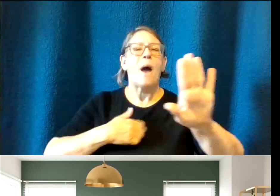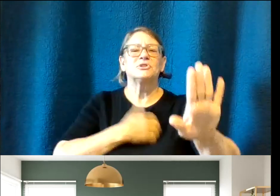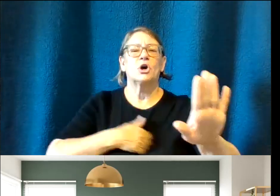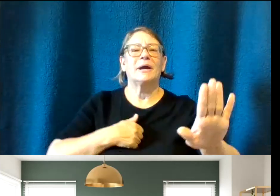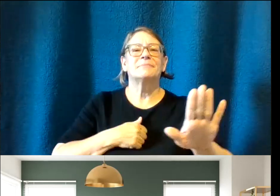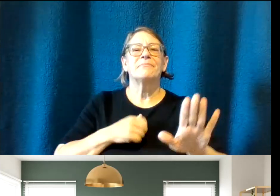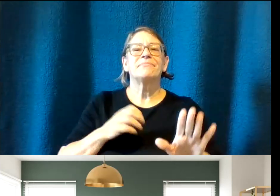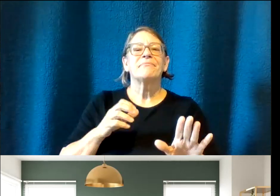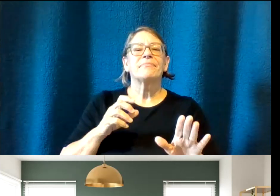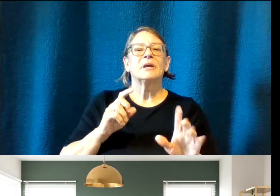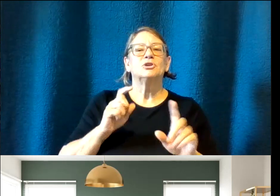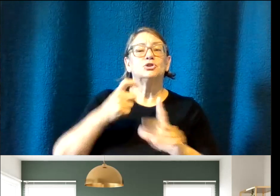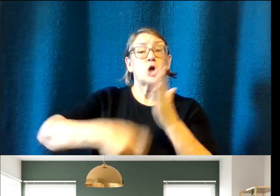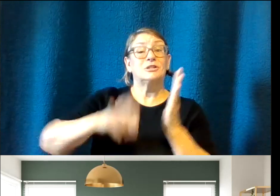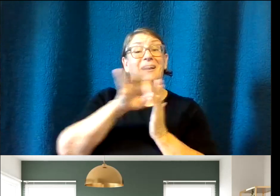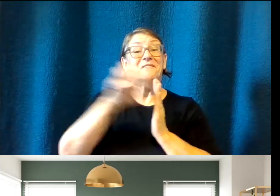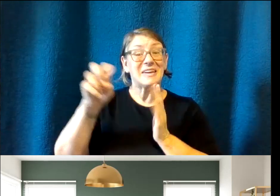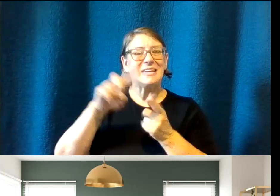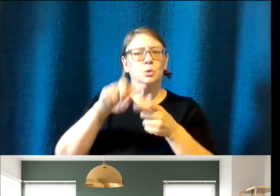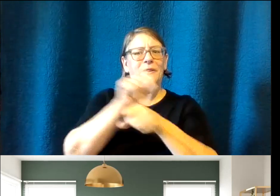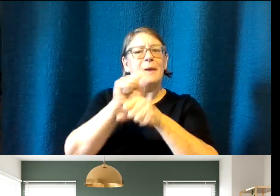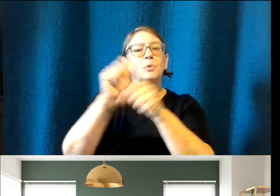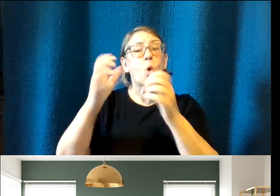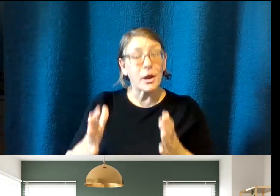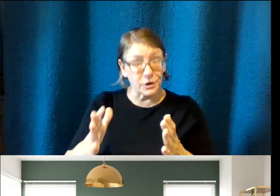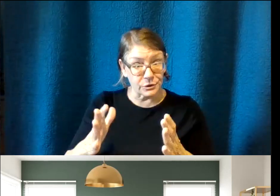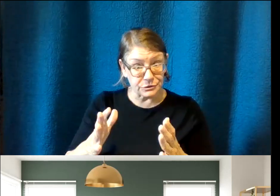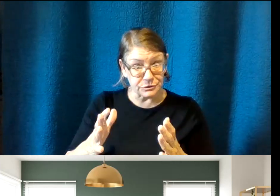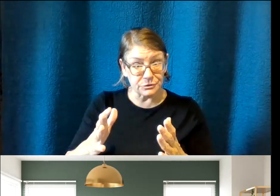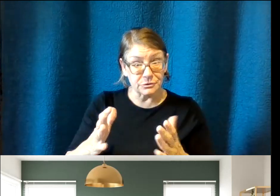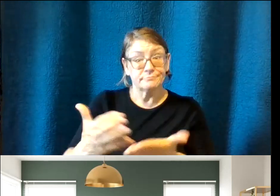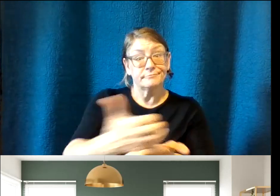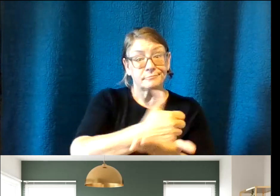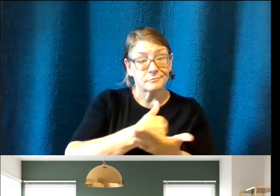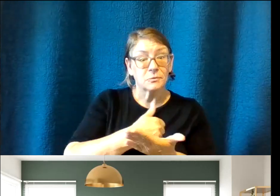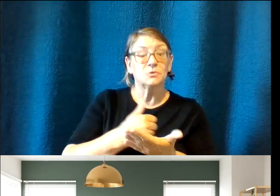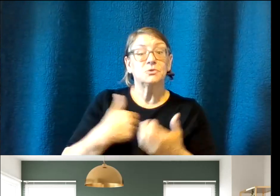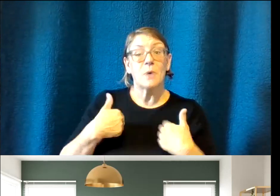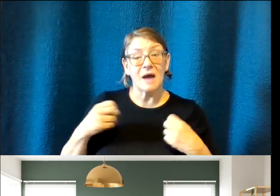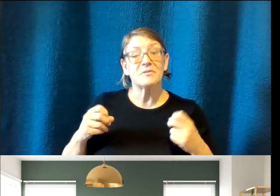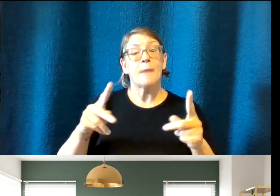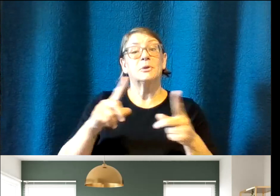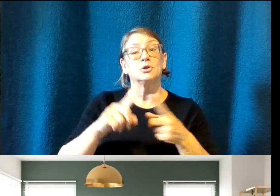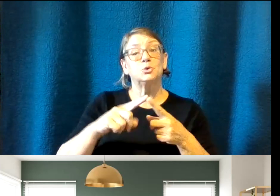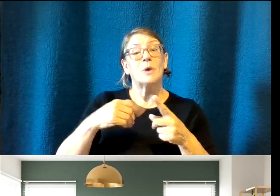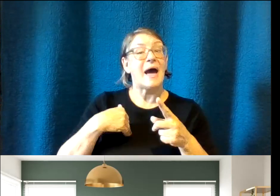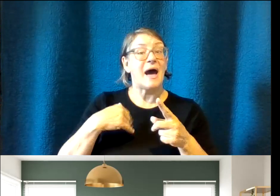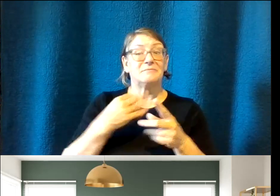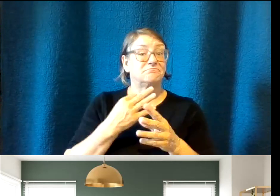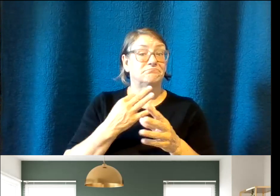employers that might then give us the opportunity to have the costs